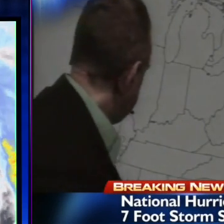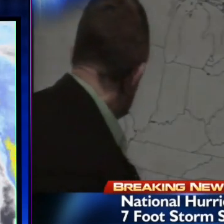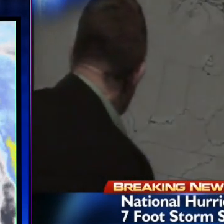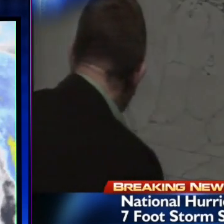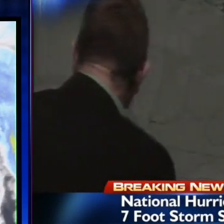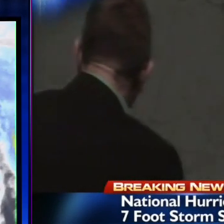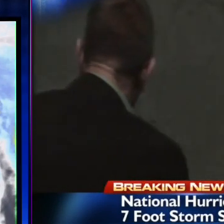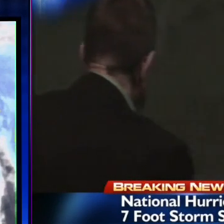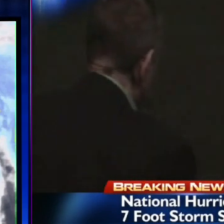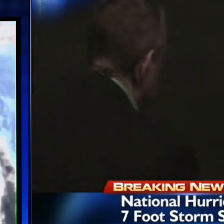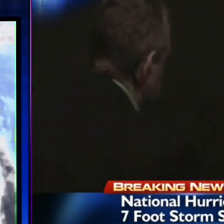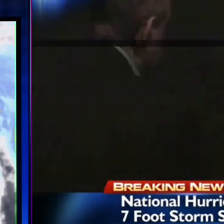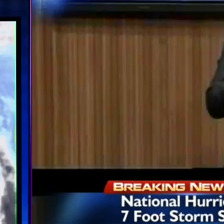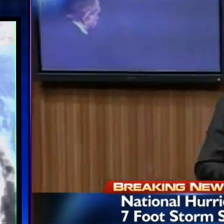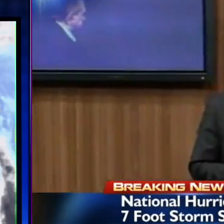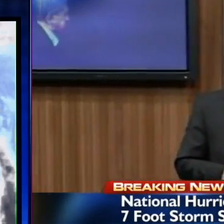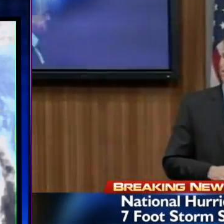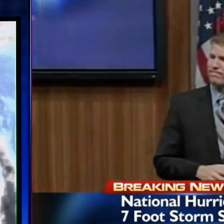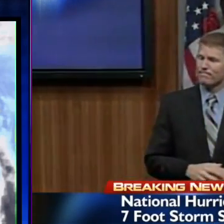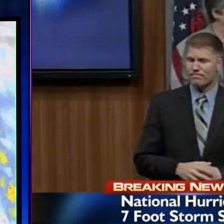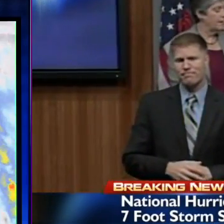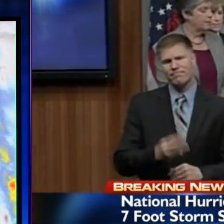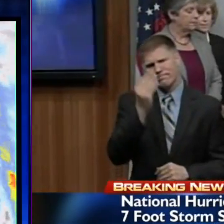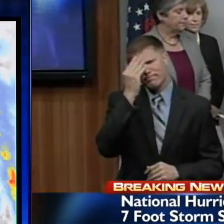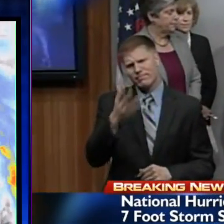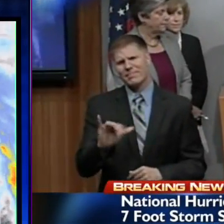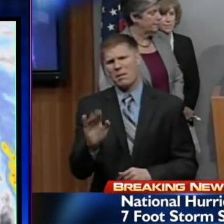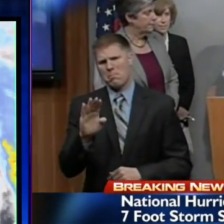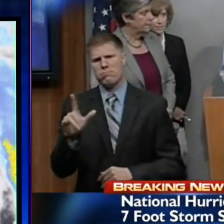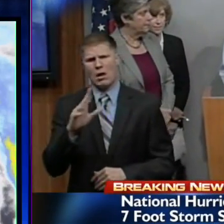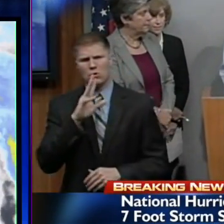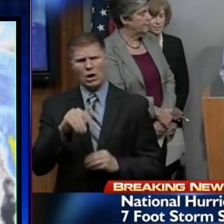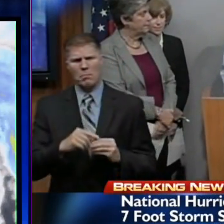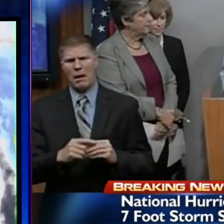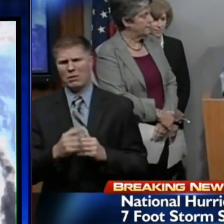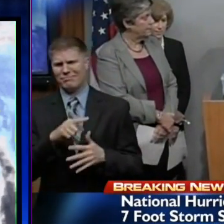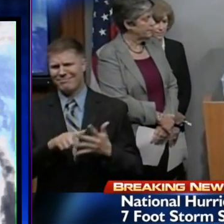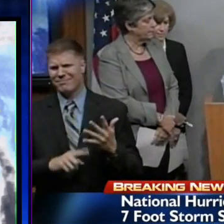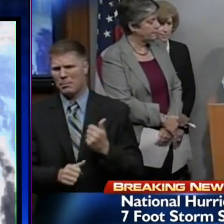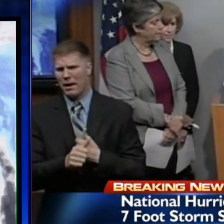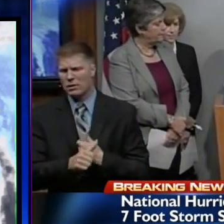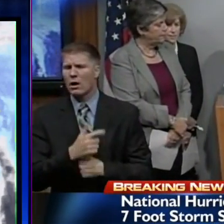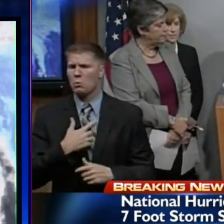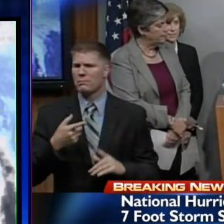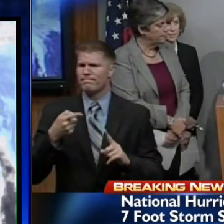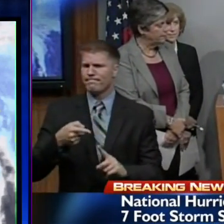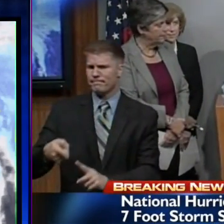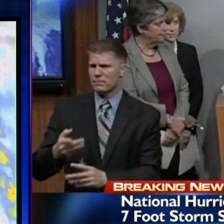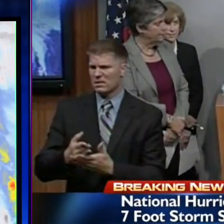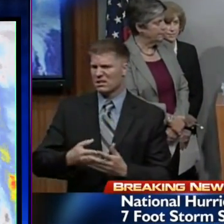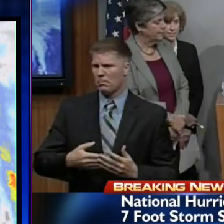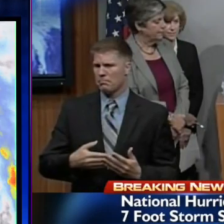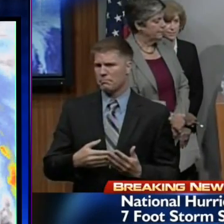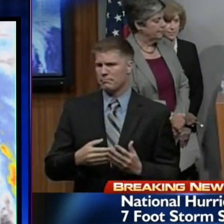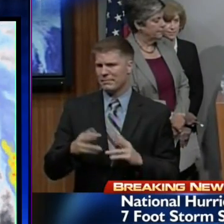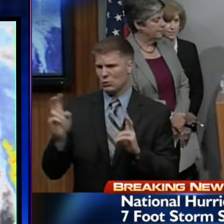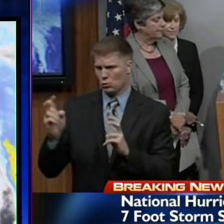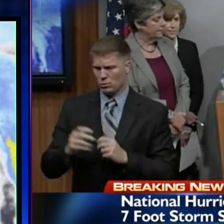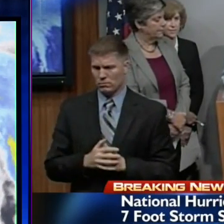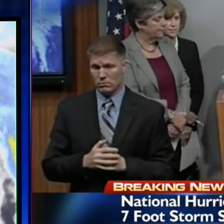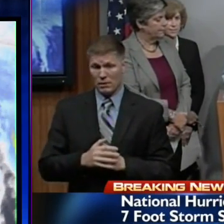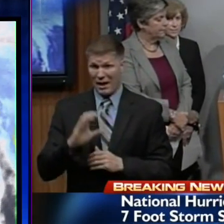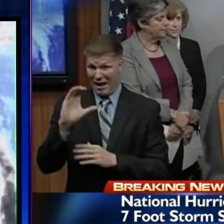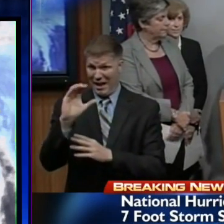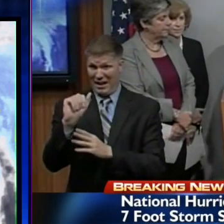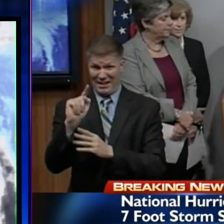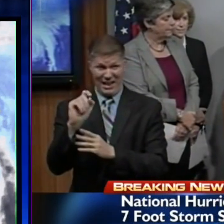Bill. As Bill talked about the various hazards, I want to kind of key on a couple points. When we talk about category of hurricane, that